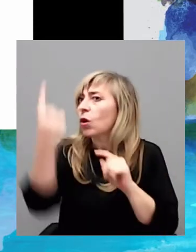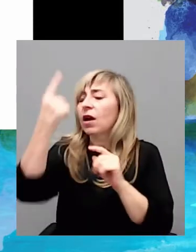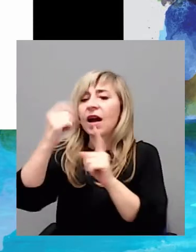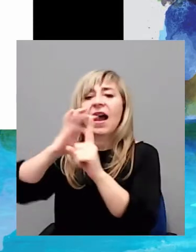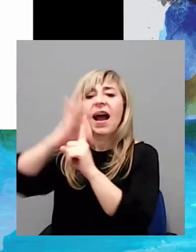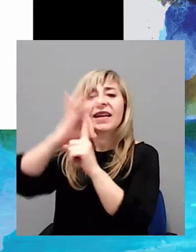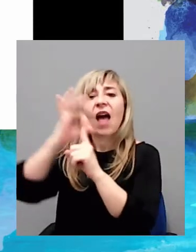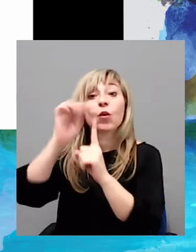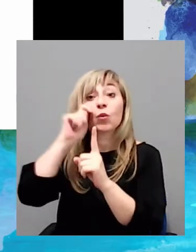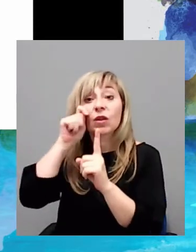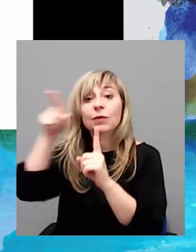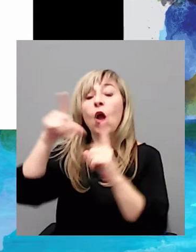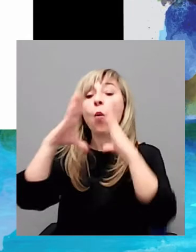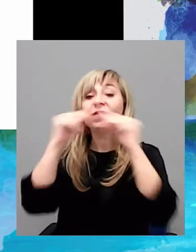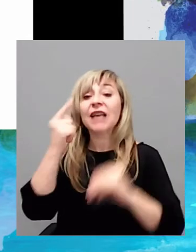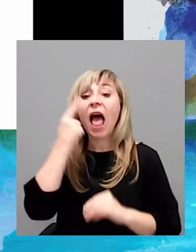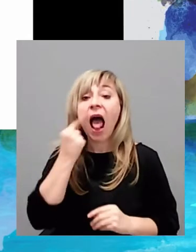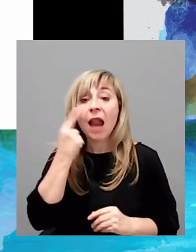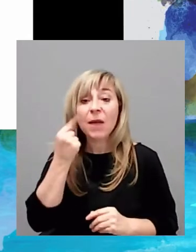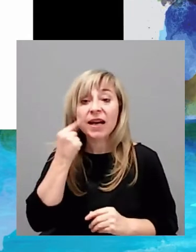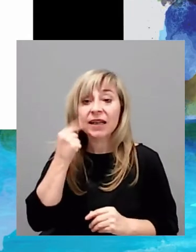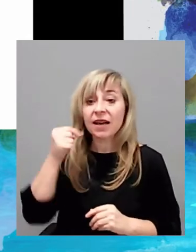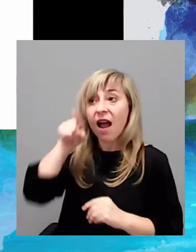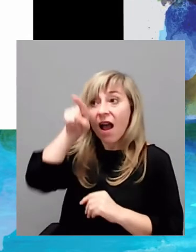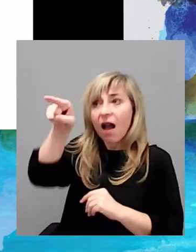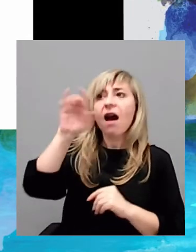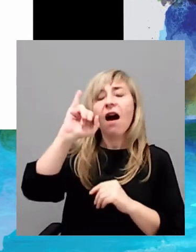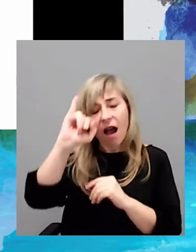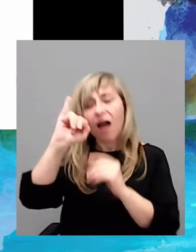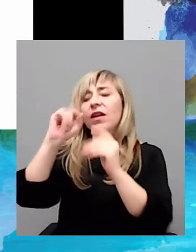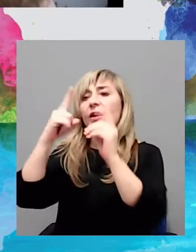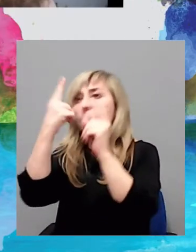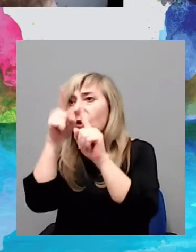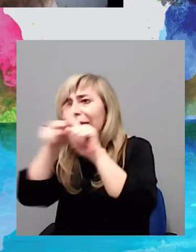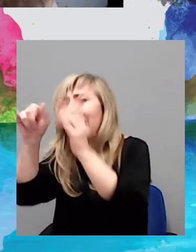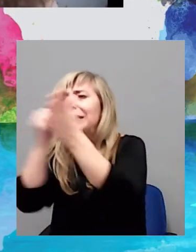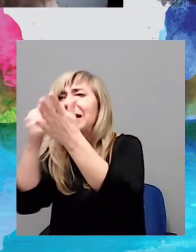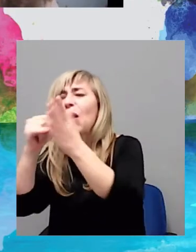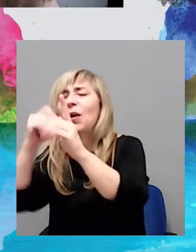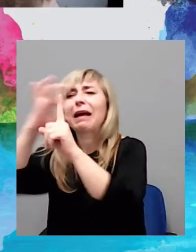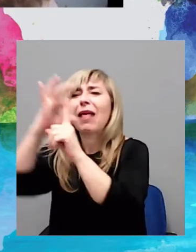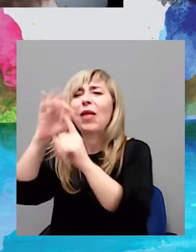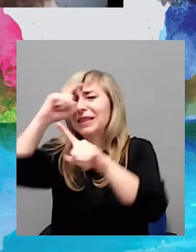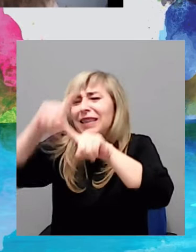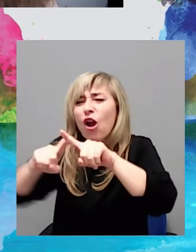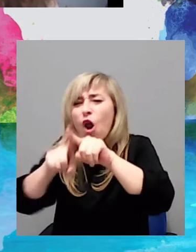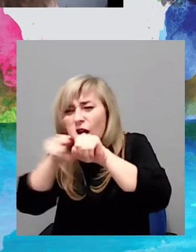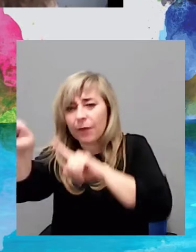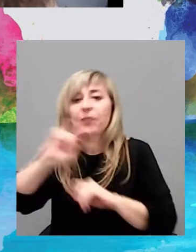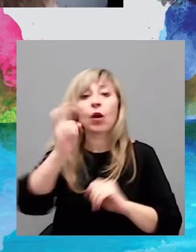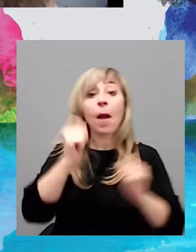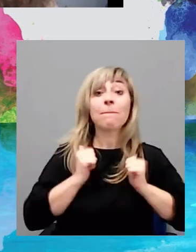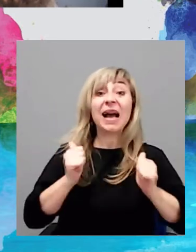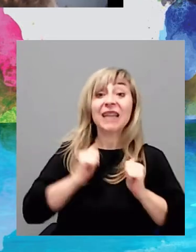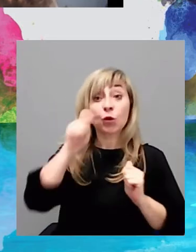psychology at the University of Almeria. And in the official masters in tourism in all of Andalusia, there's